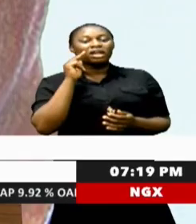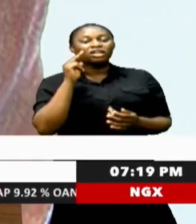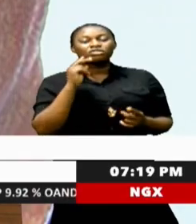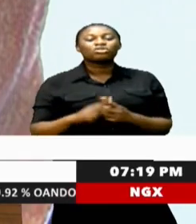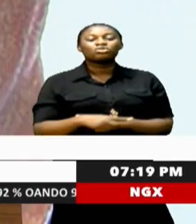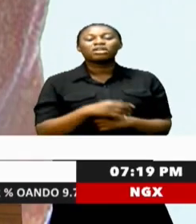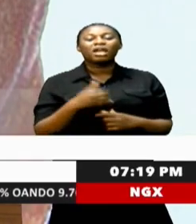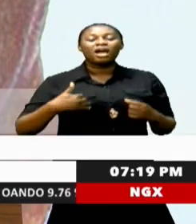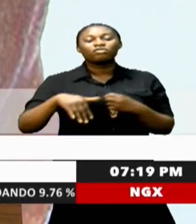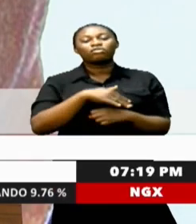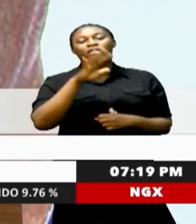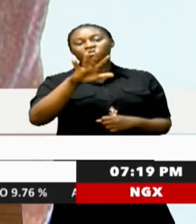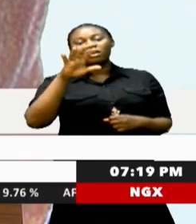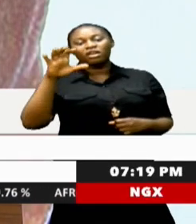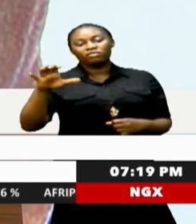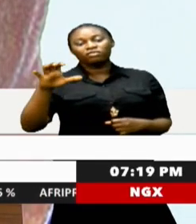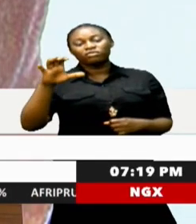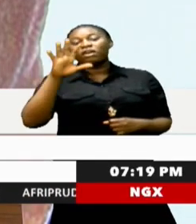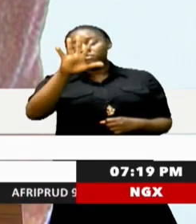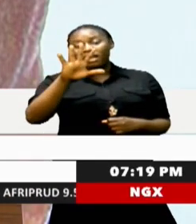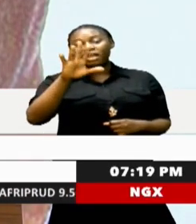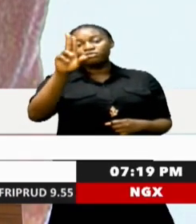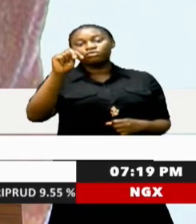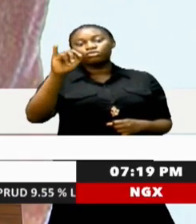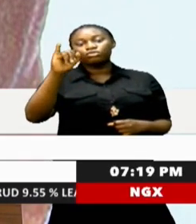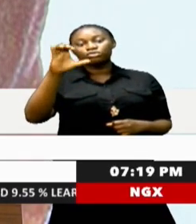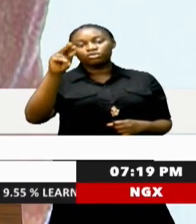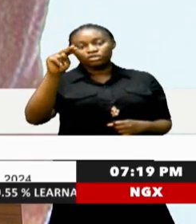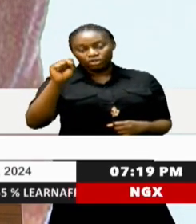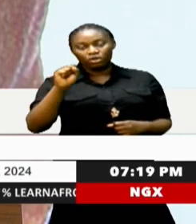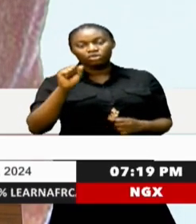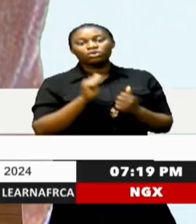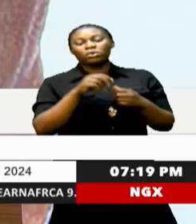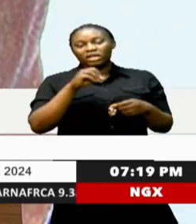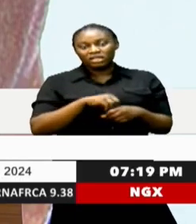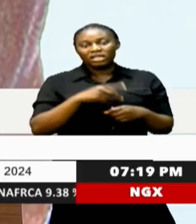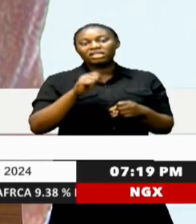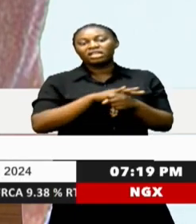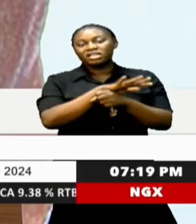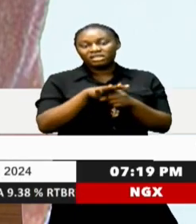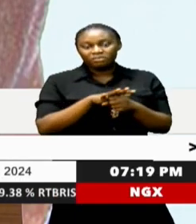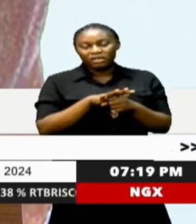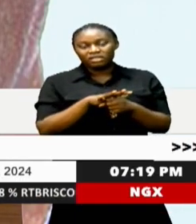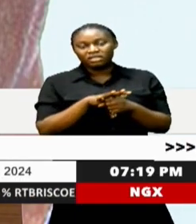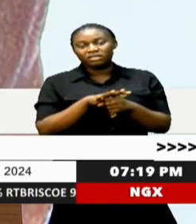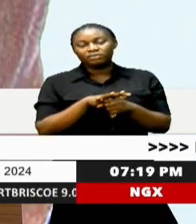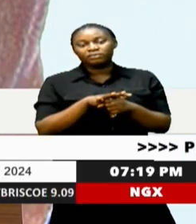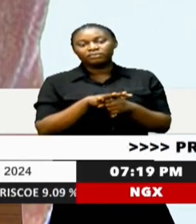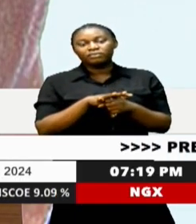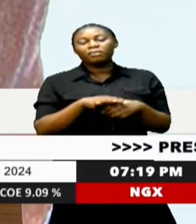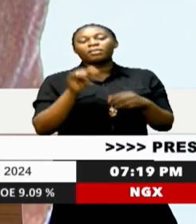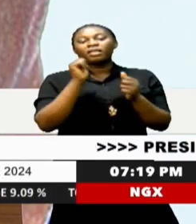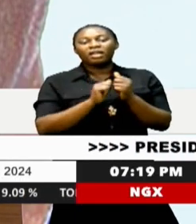has over 5 unicorns within the financial technology space. And the implication of this is that